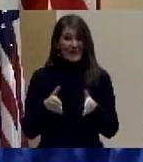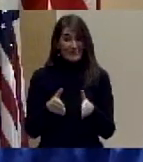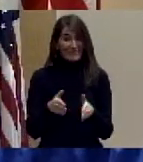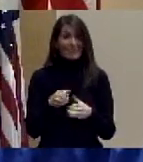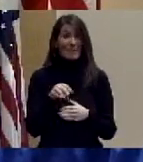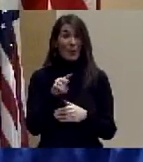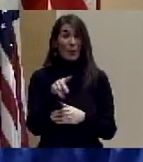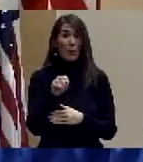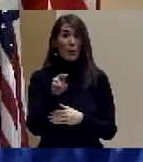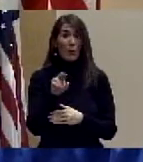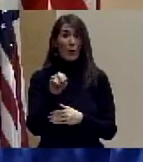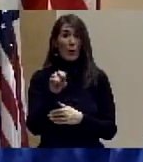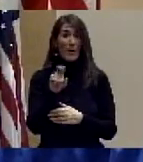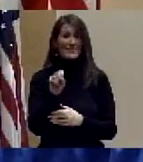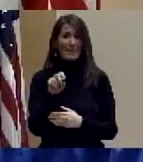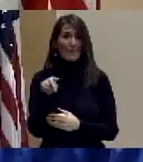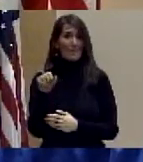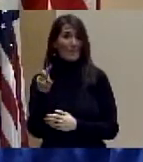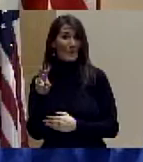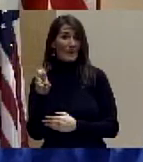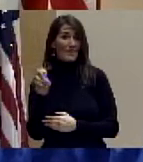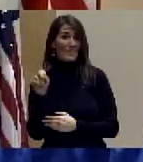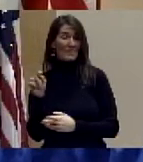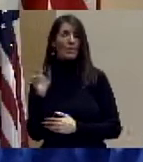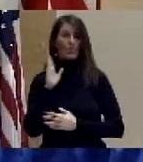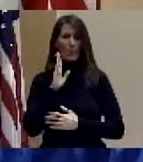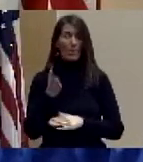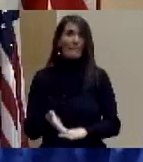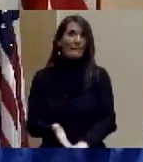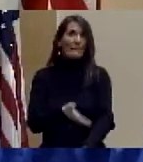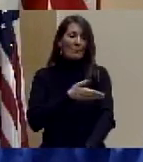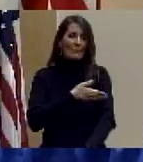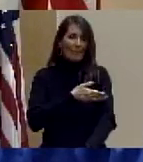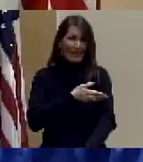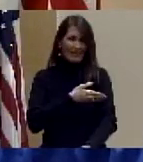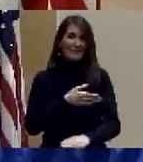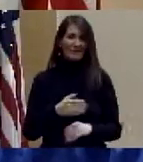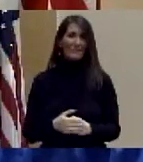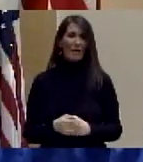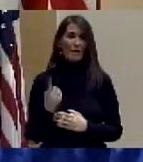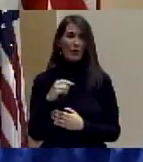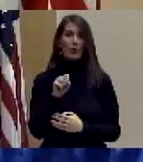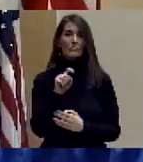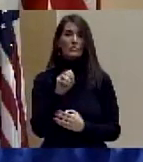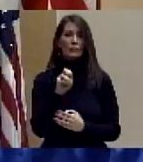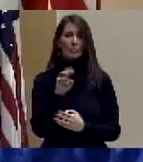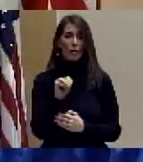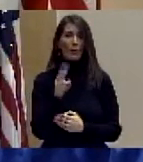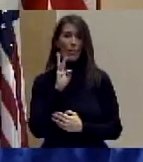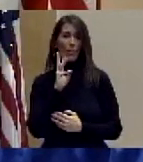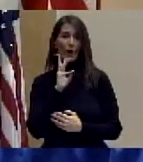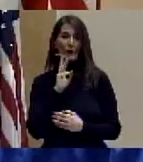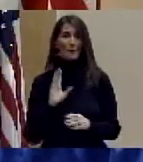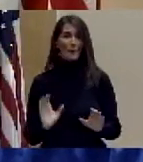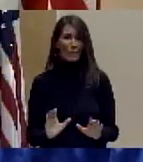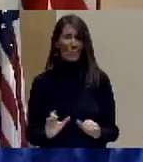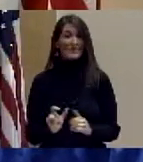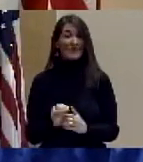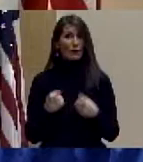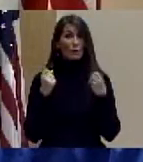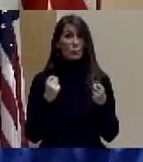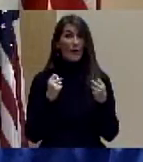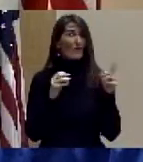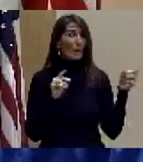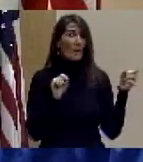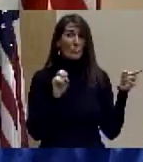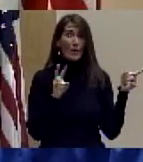and of itself will make a significant positive impact on our stormwater performance. And if you drove down Monroe Avenue today,